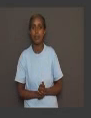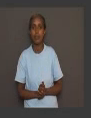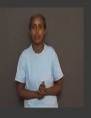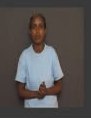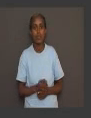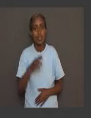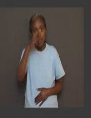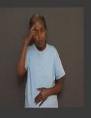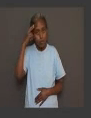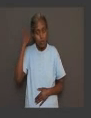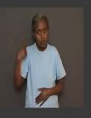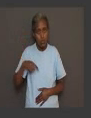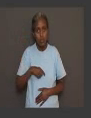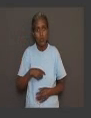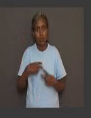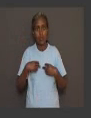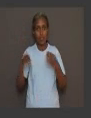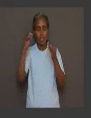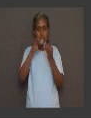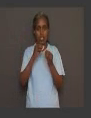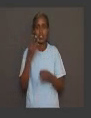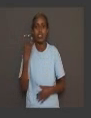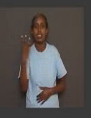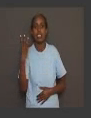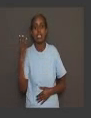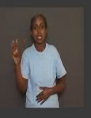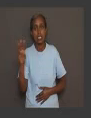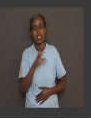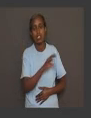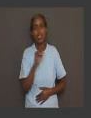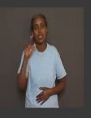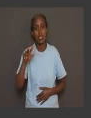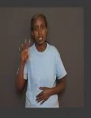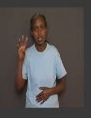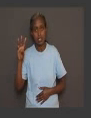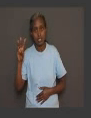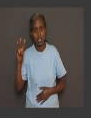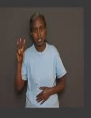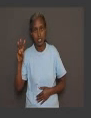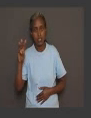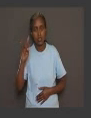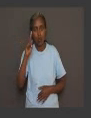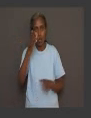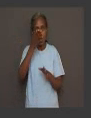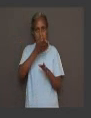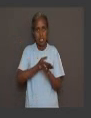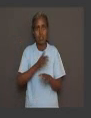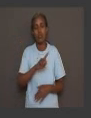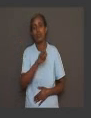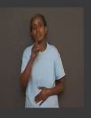Because we have added 16 and 36 to one side of the